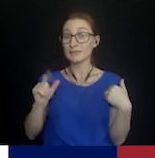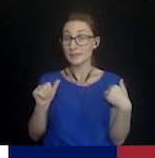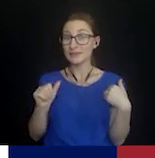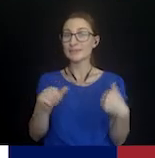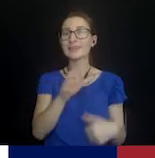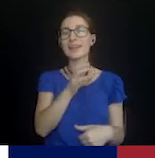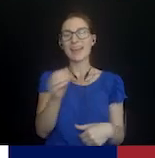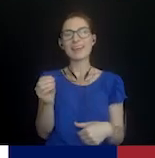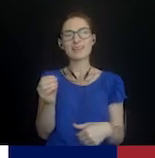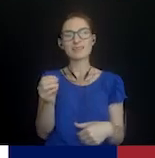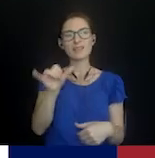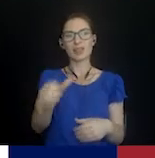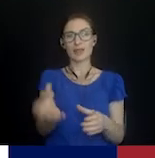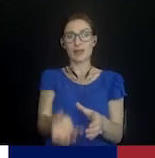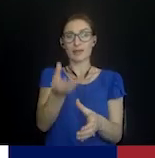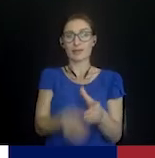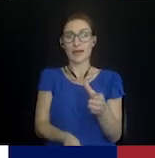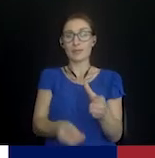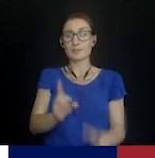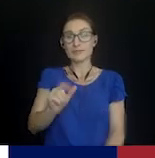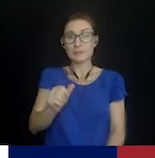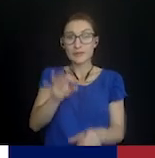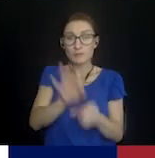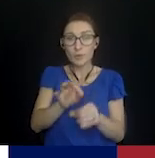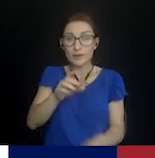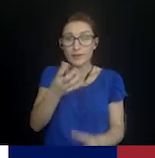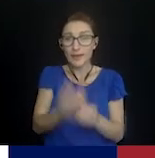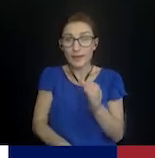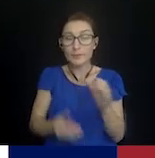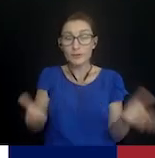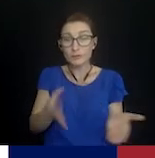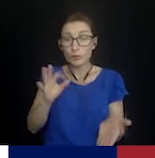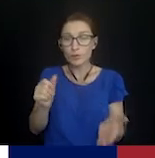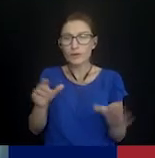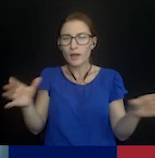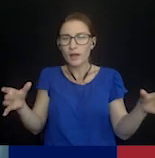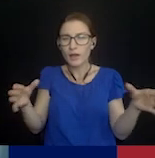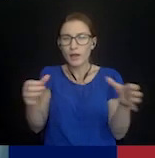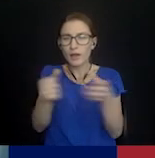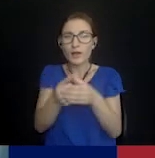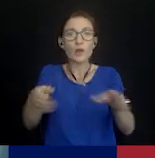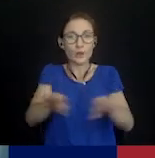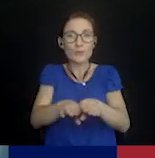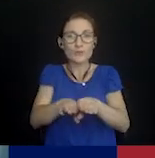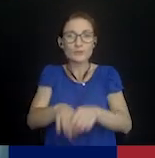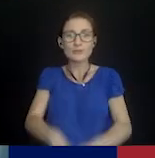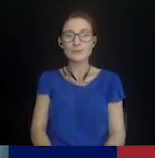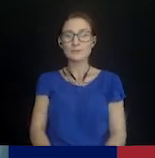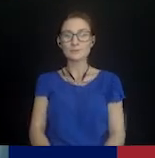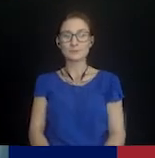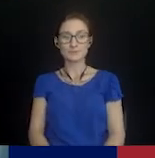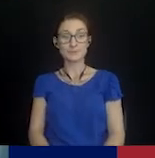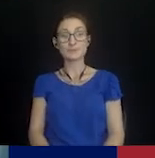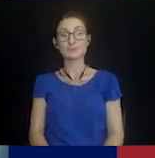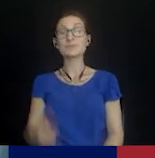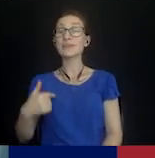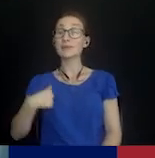on closing the disability voting gap here in Florida. As we have